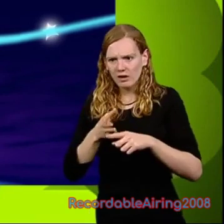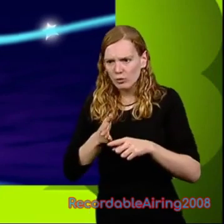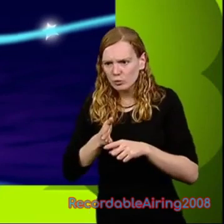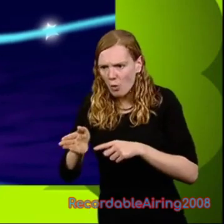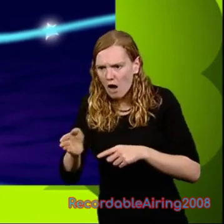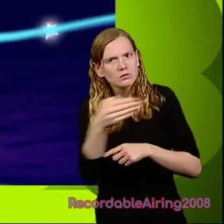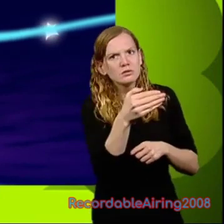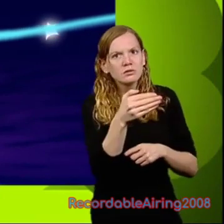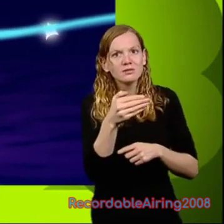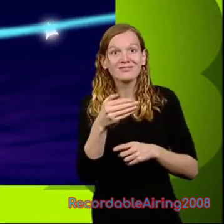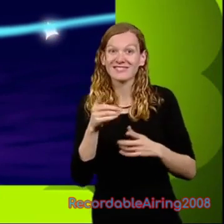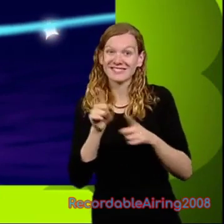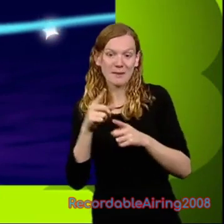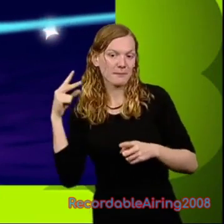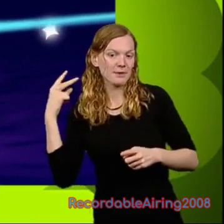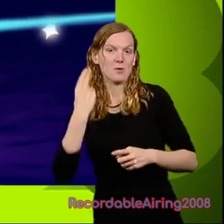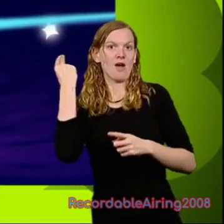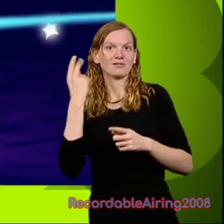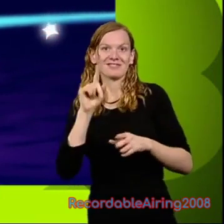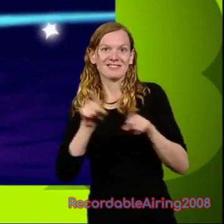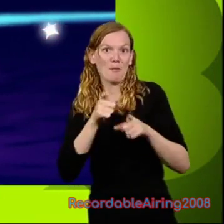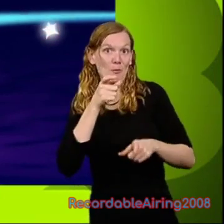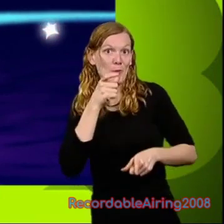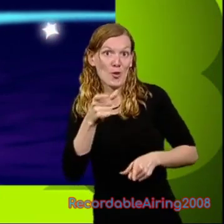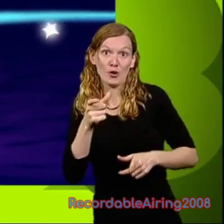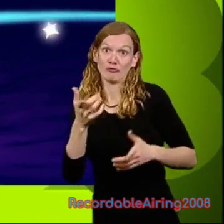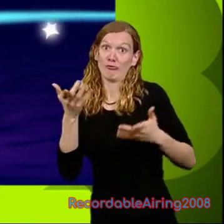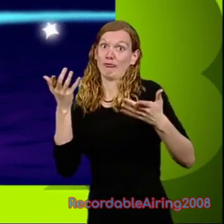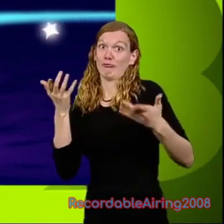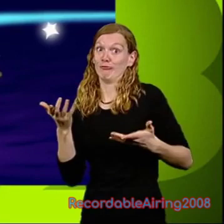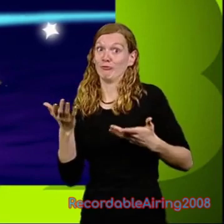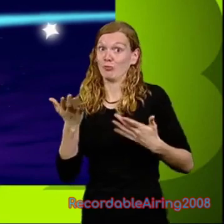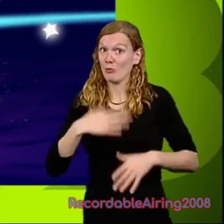it's also a quick way of getting where you want to go. Oh, if you don't get it, just forget it.